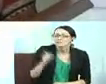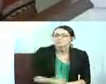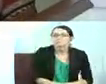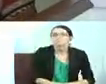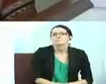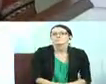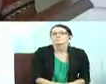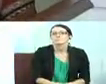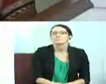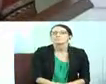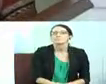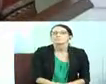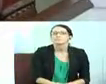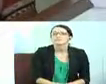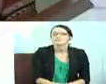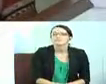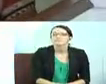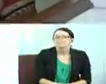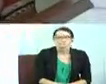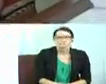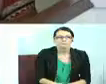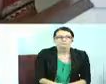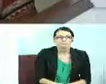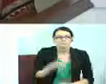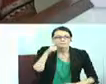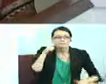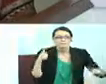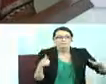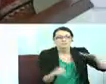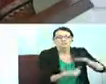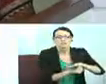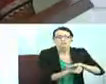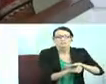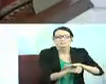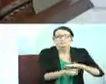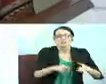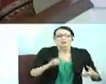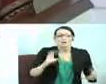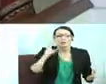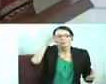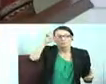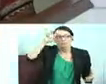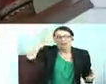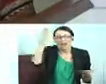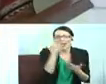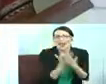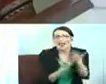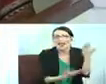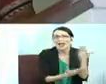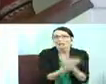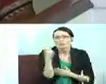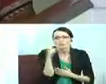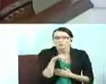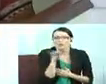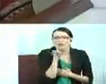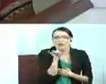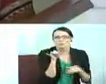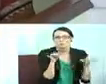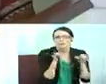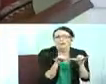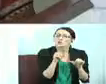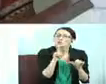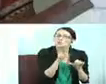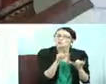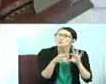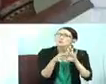Shadowed beneath thy hand, may we forever stand true to our